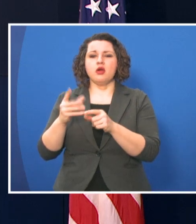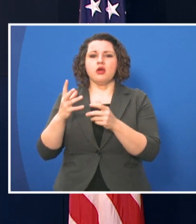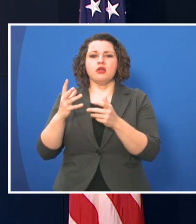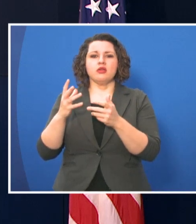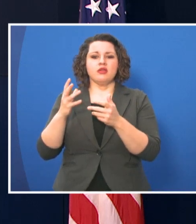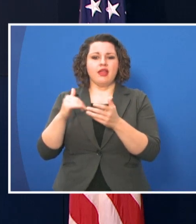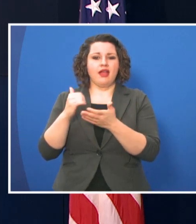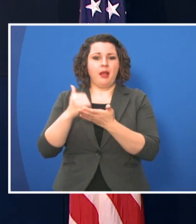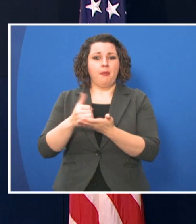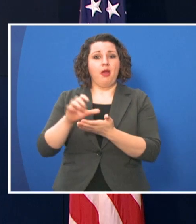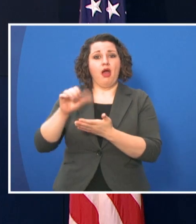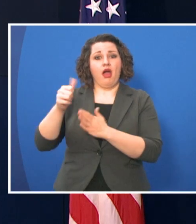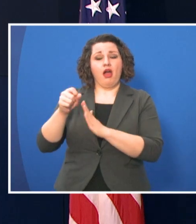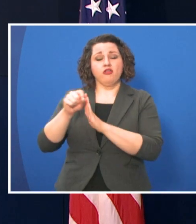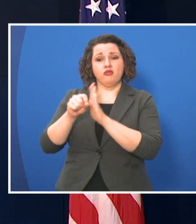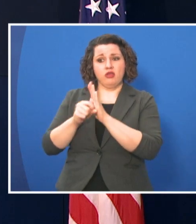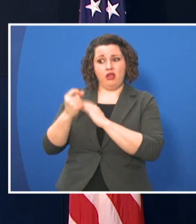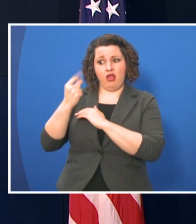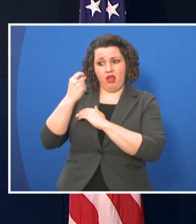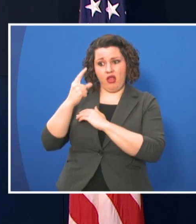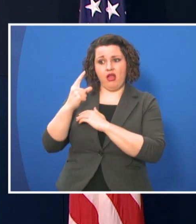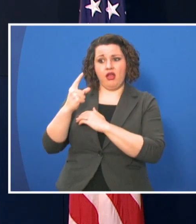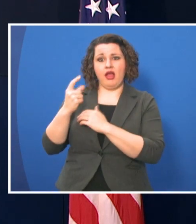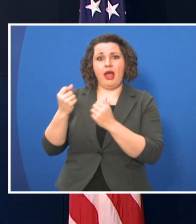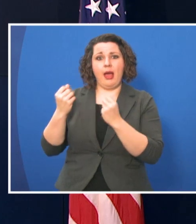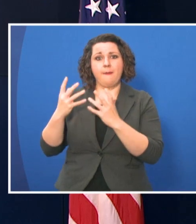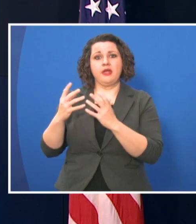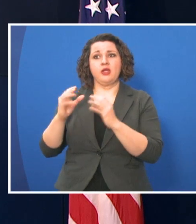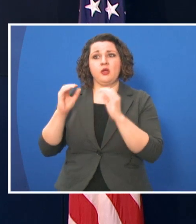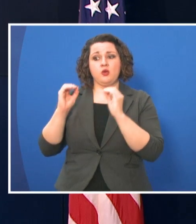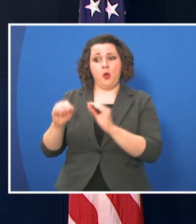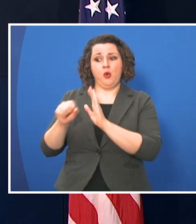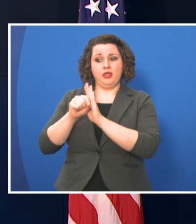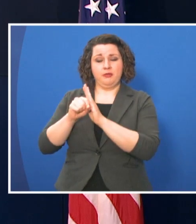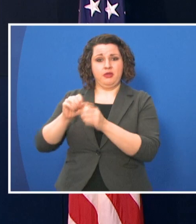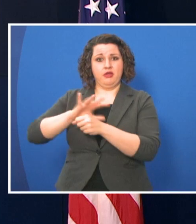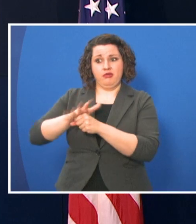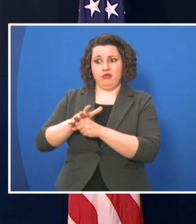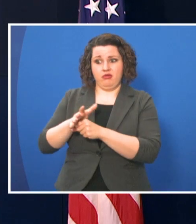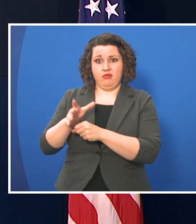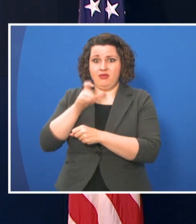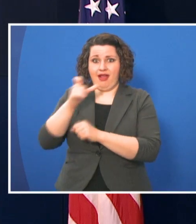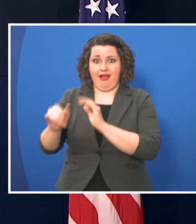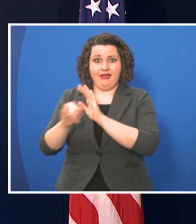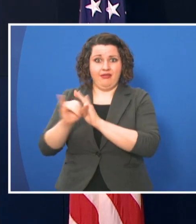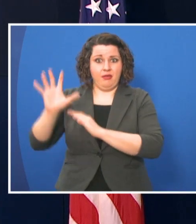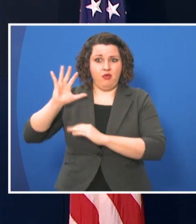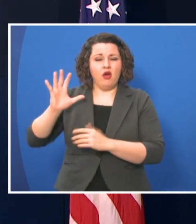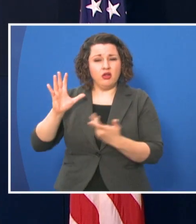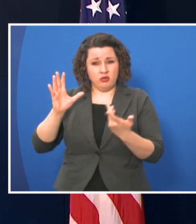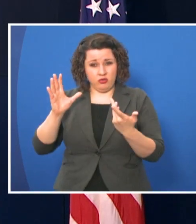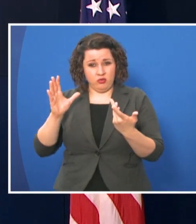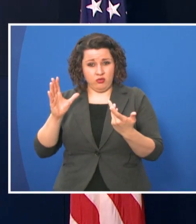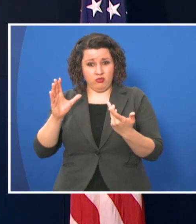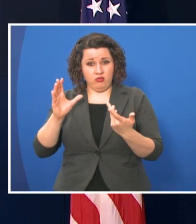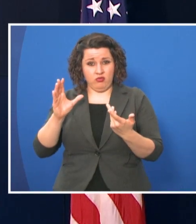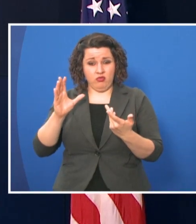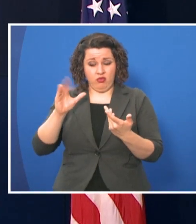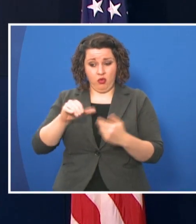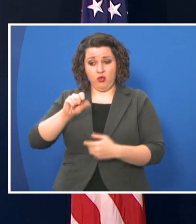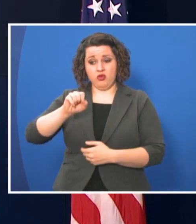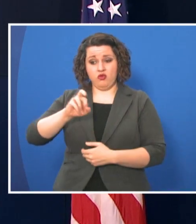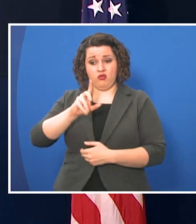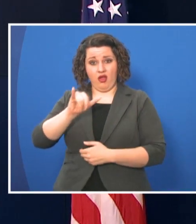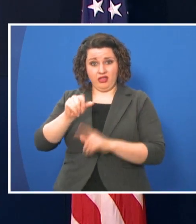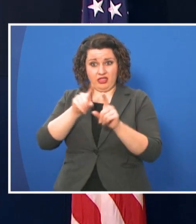how many asymptomatic COVID-19 cases may have been undetected. Are we getting an idea of these through Iowa's